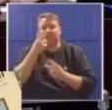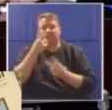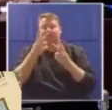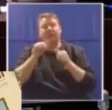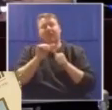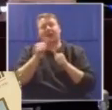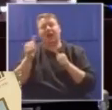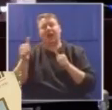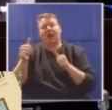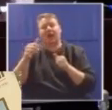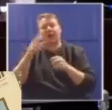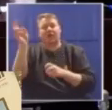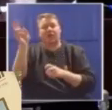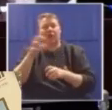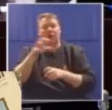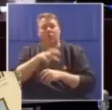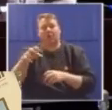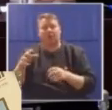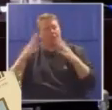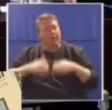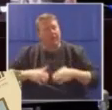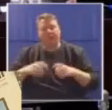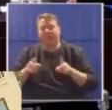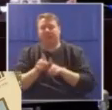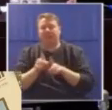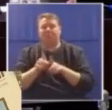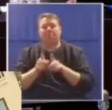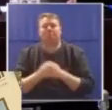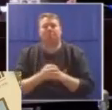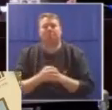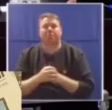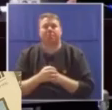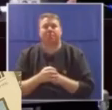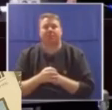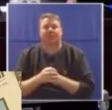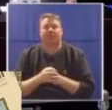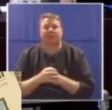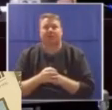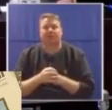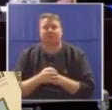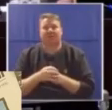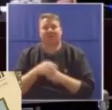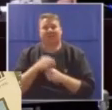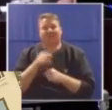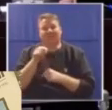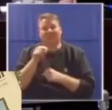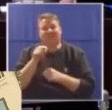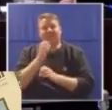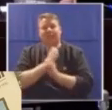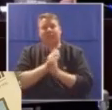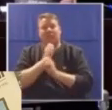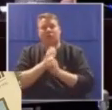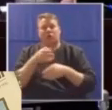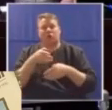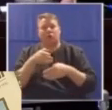stations, Creel and all that, would also collapse. That is something from an engineering point of view had not been